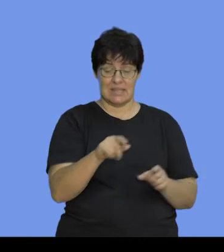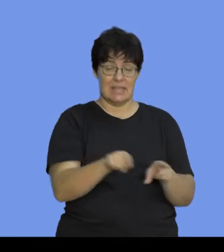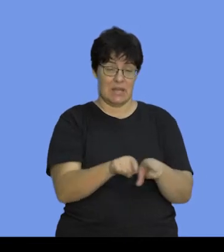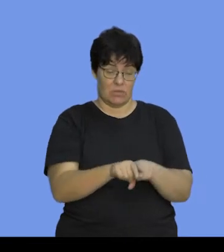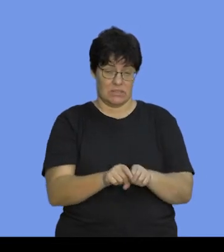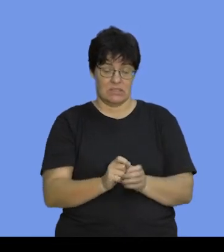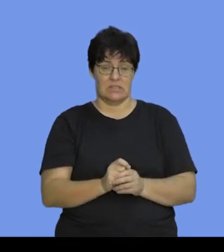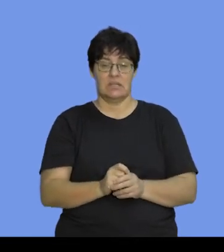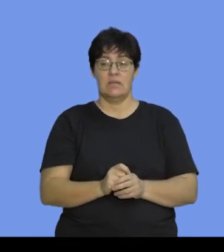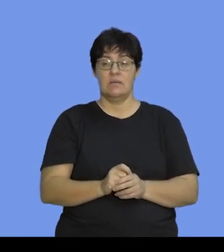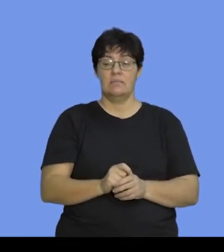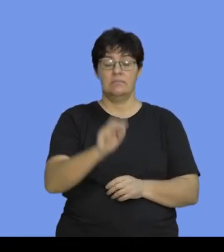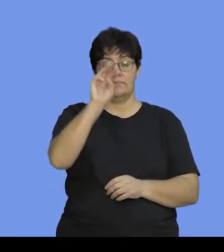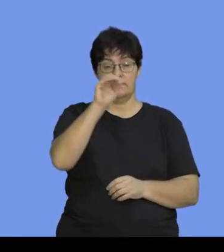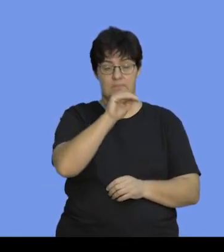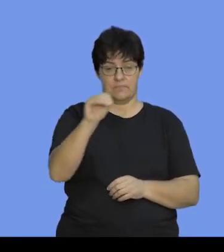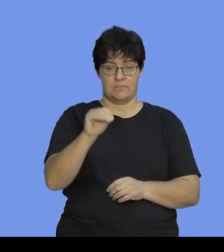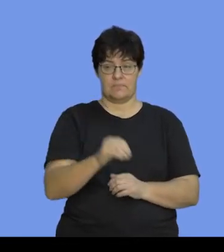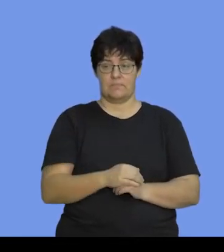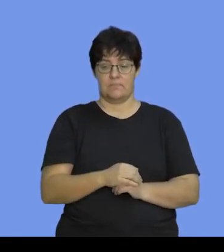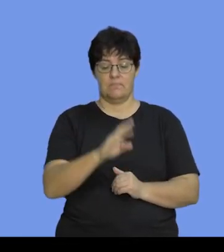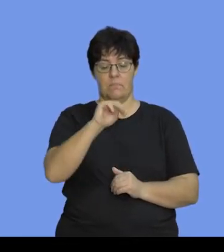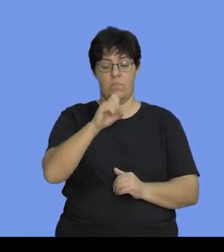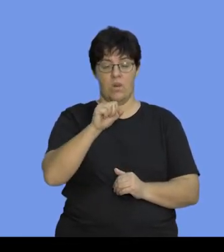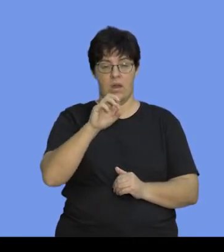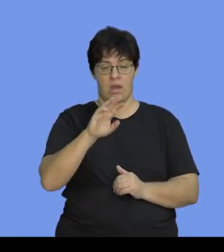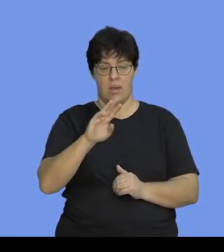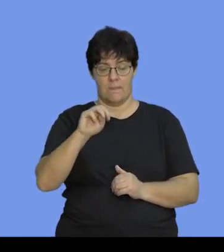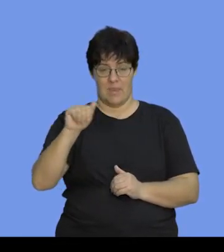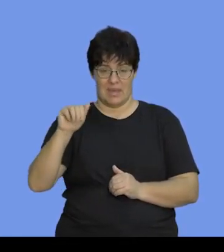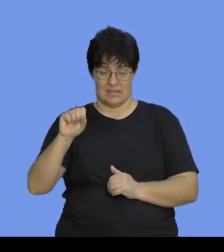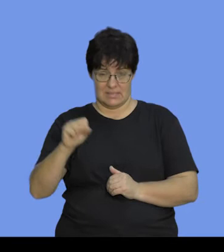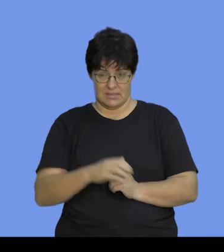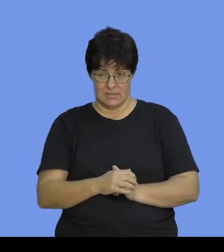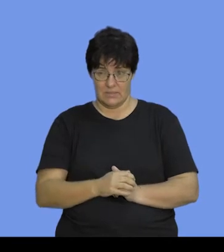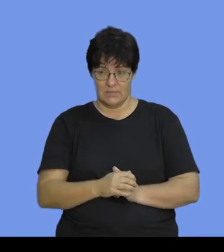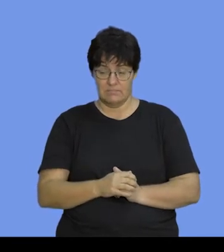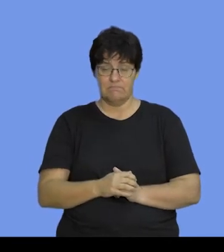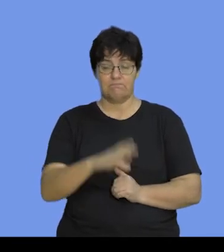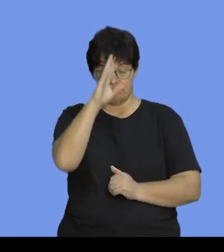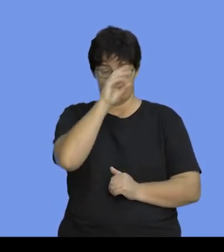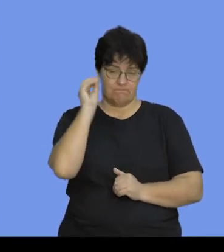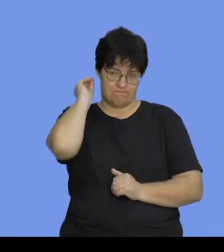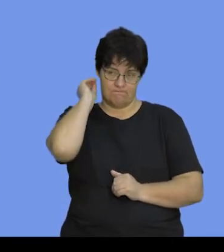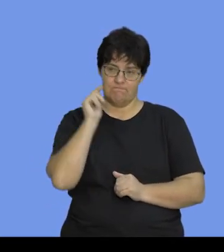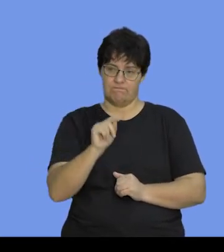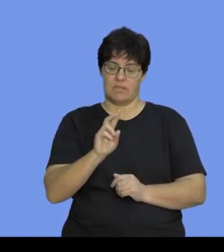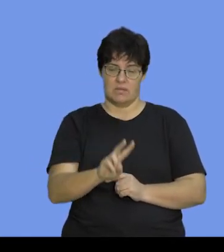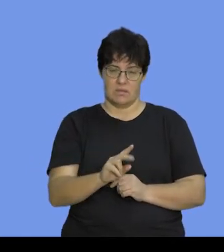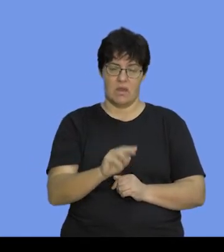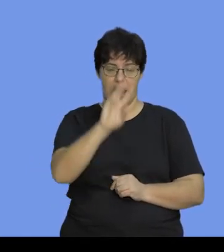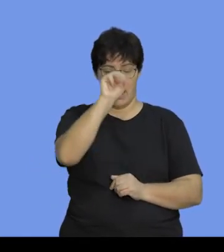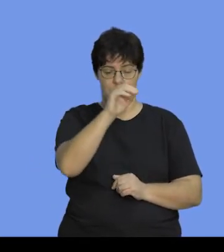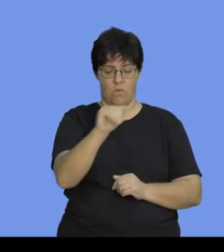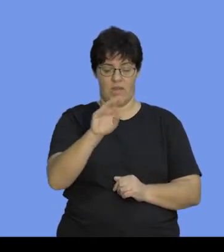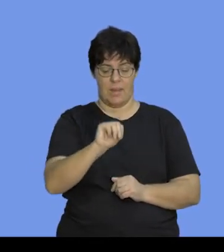concentration is equals to mass over molar mass times volume. We are immediately reminded of this